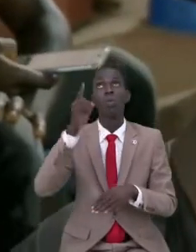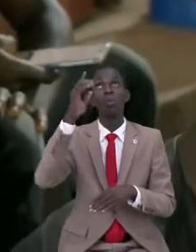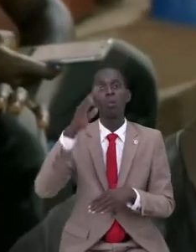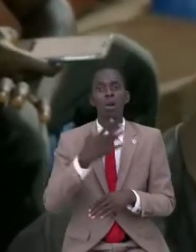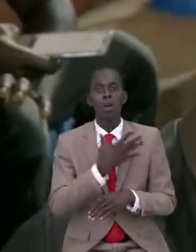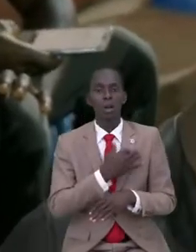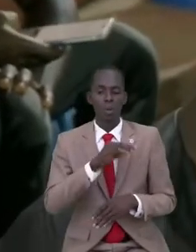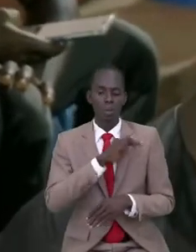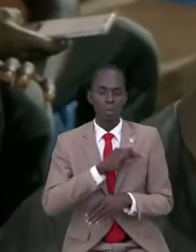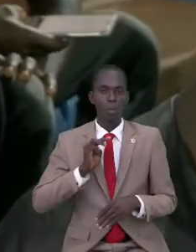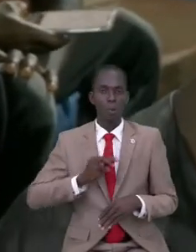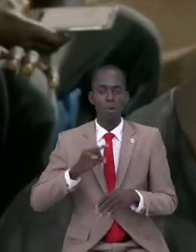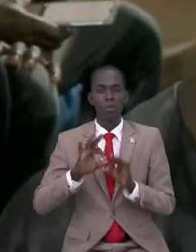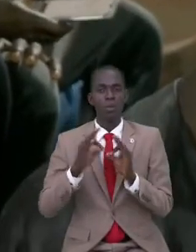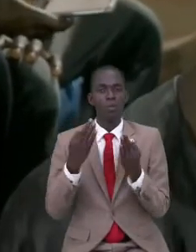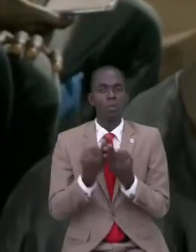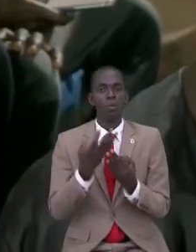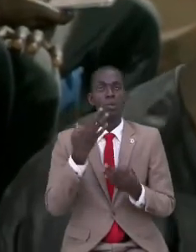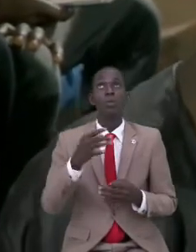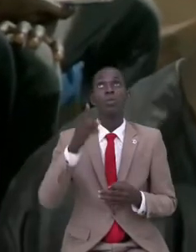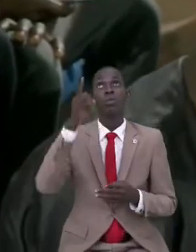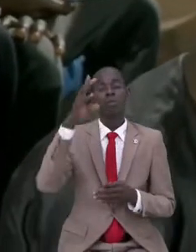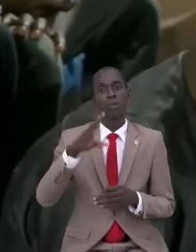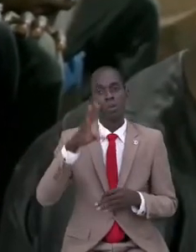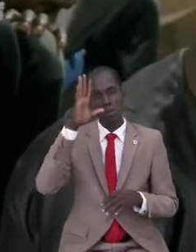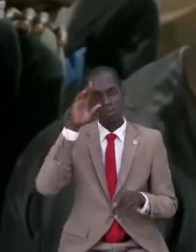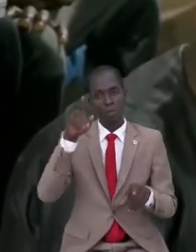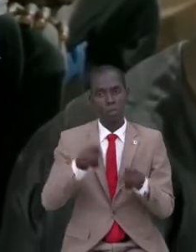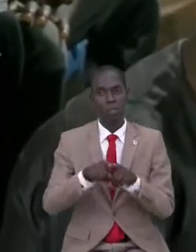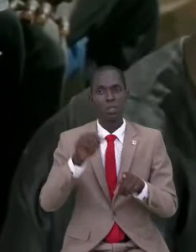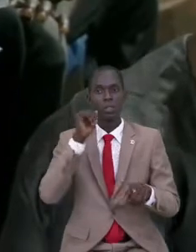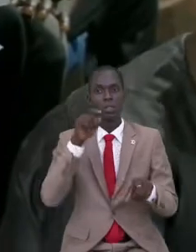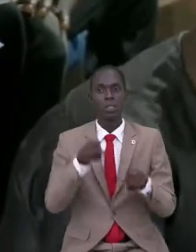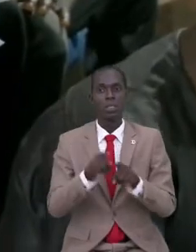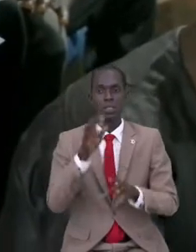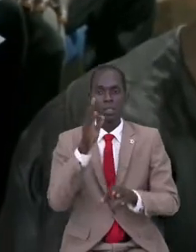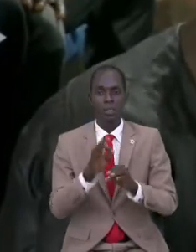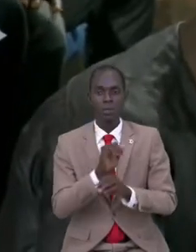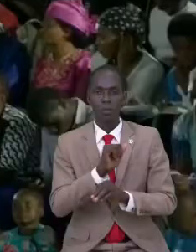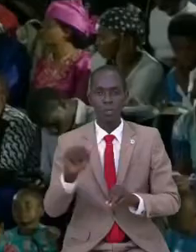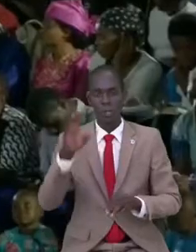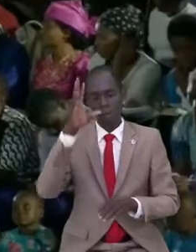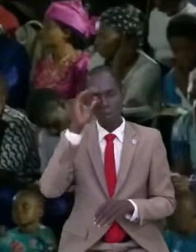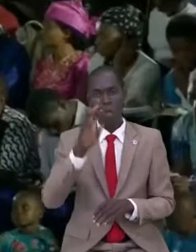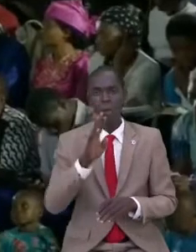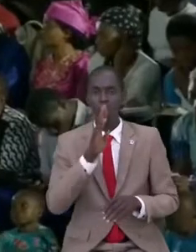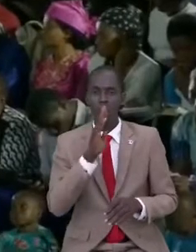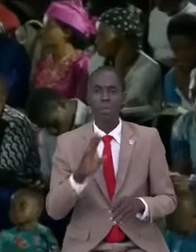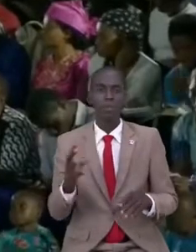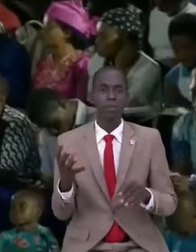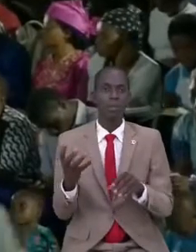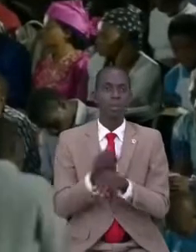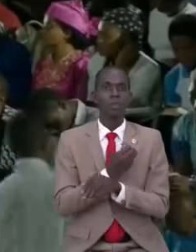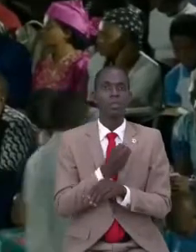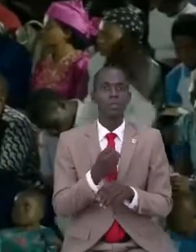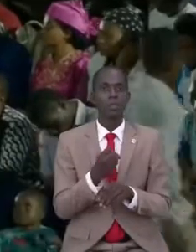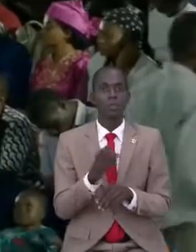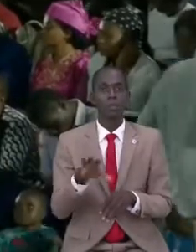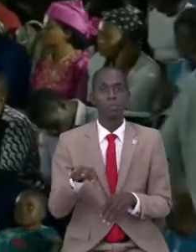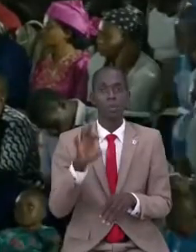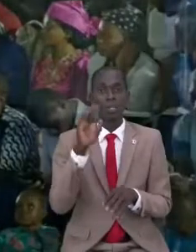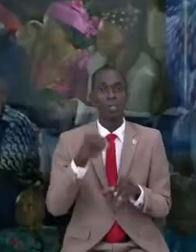the family of God, brethren, if a man be overtaken in a fault,